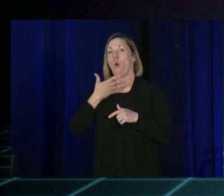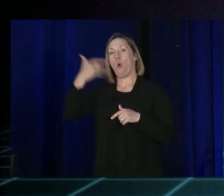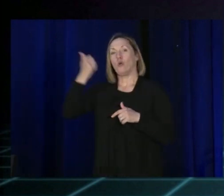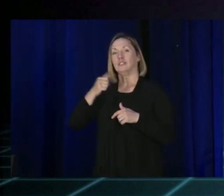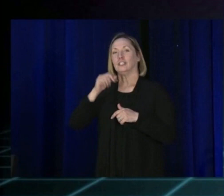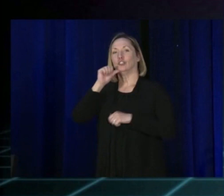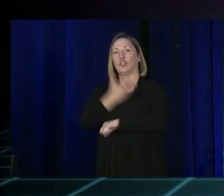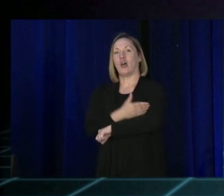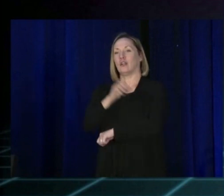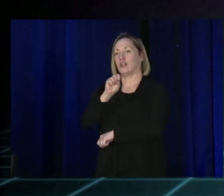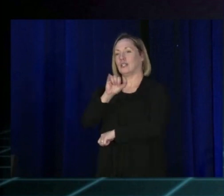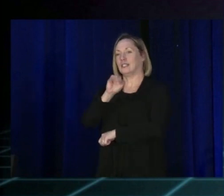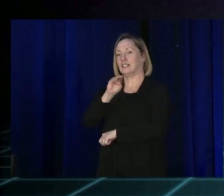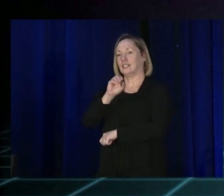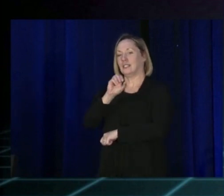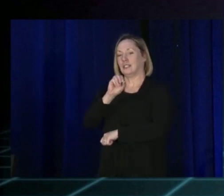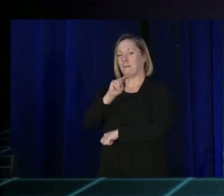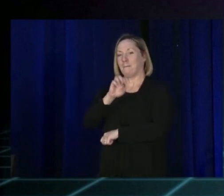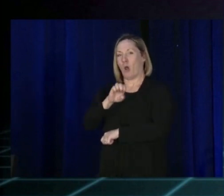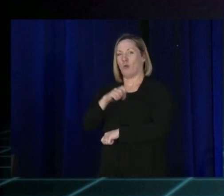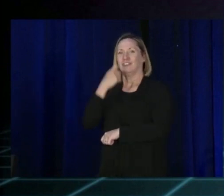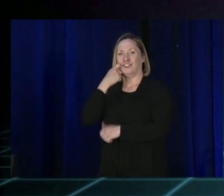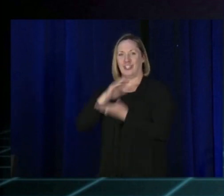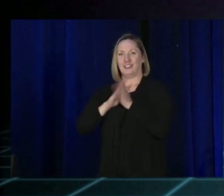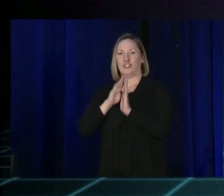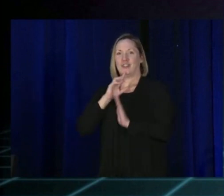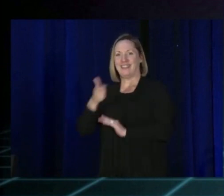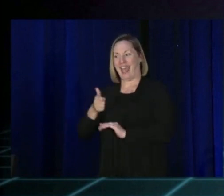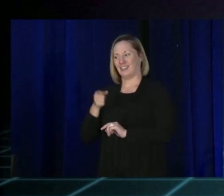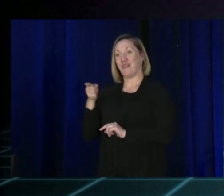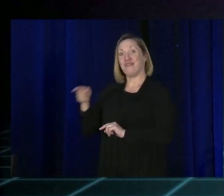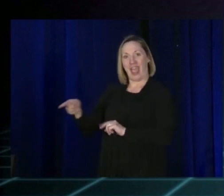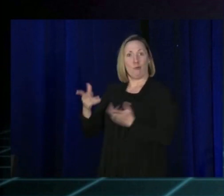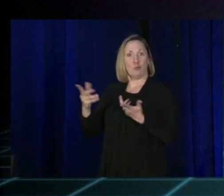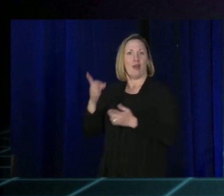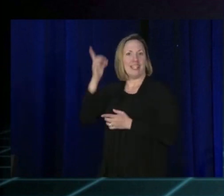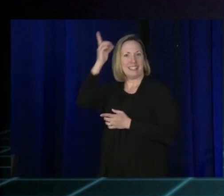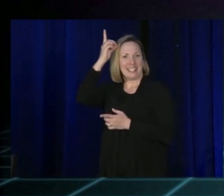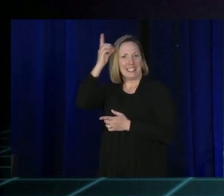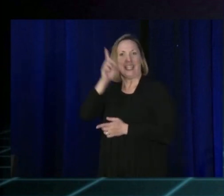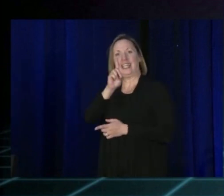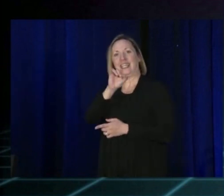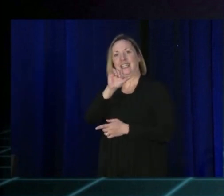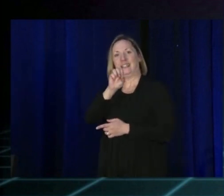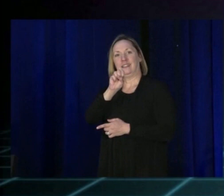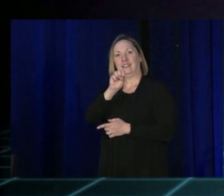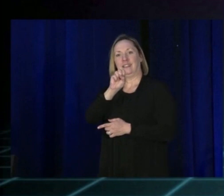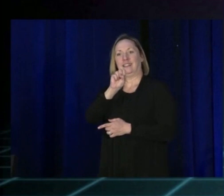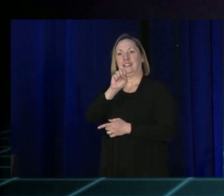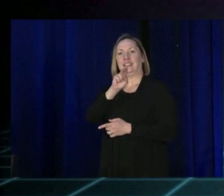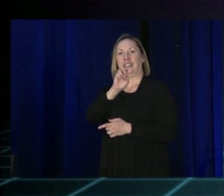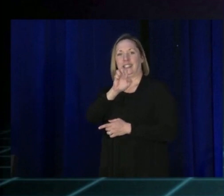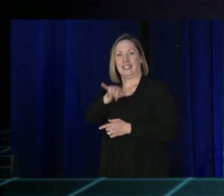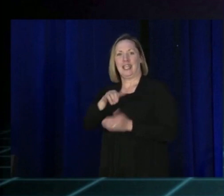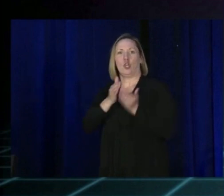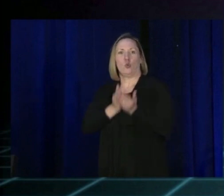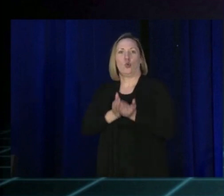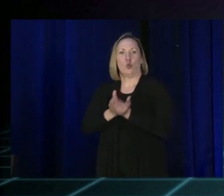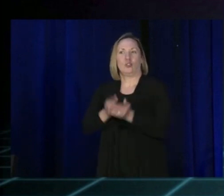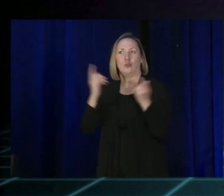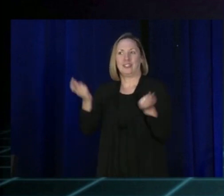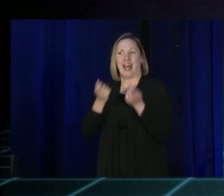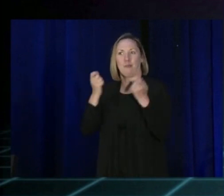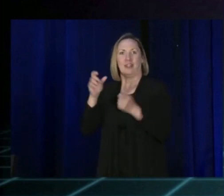Simone, she turned 10, so we were at a Disney cruise to celebrate her 10th birthday. Highly recommended, by the way. Our